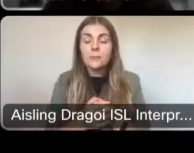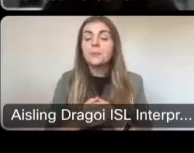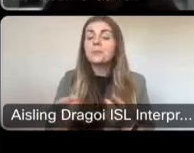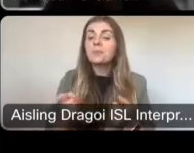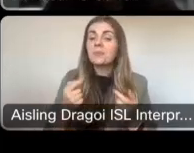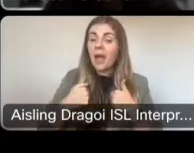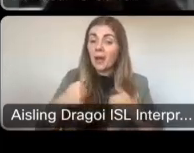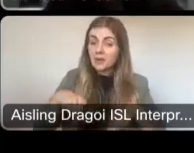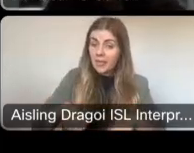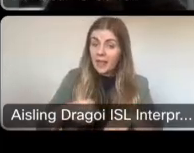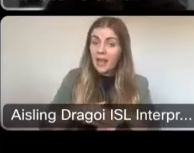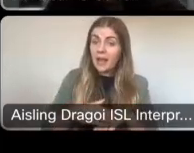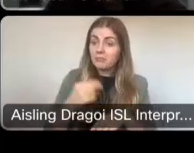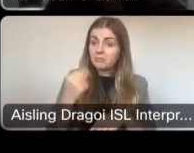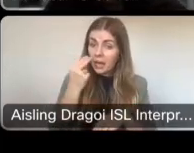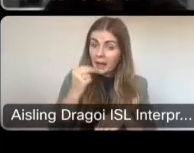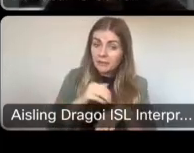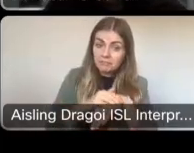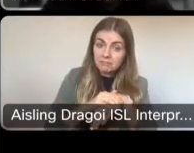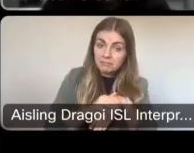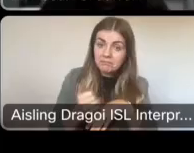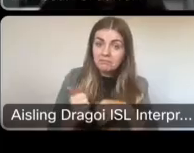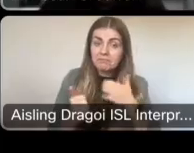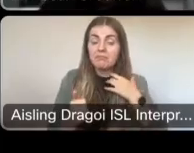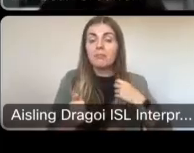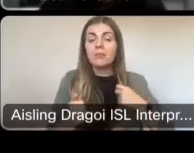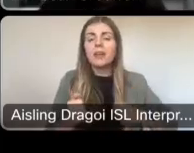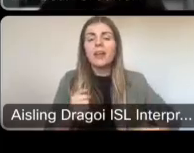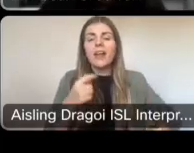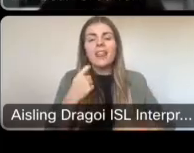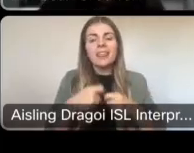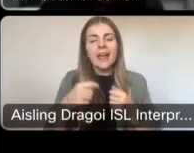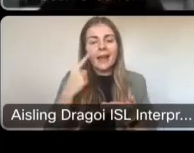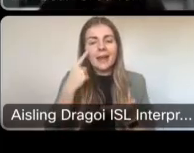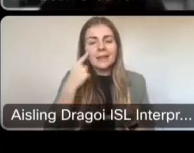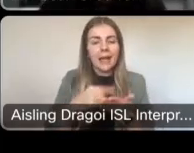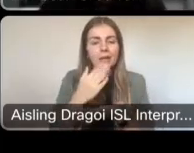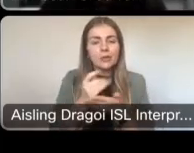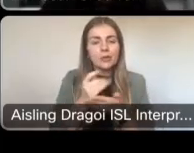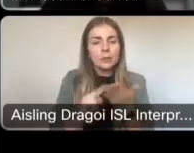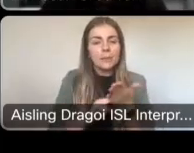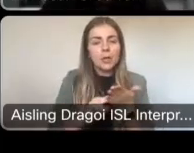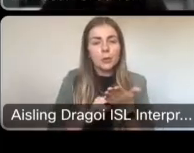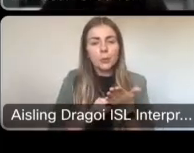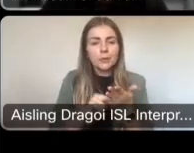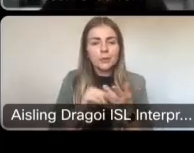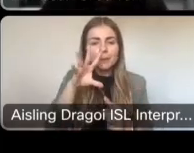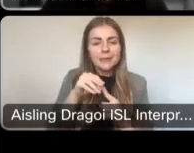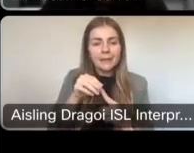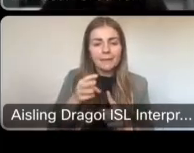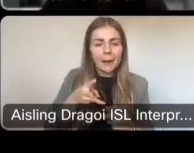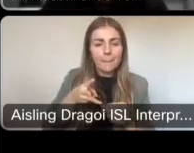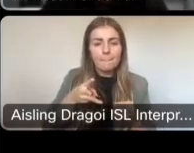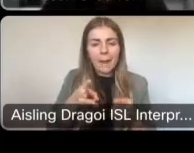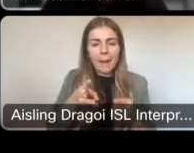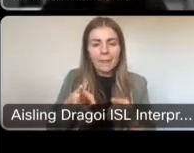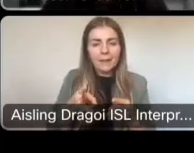was very friendly with her. But then I decided I sometimes use a technique, particularly with young people, is sometimes to sound